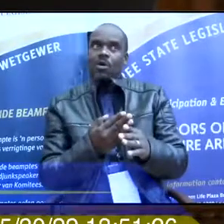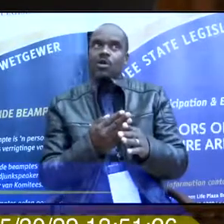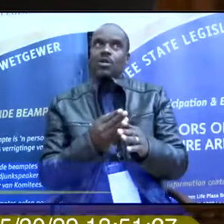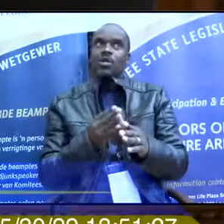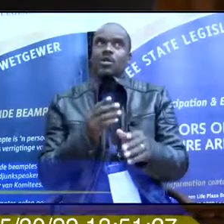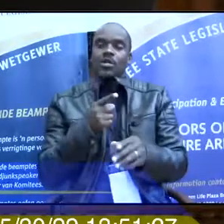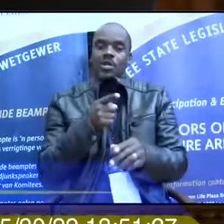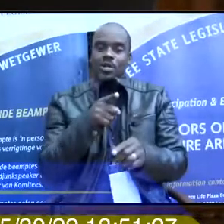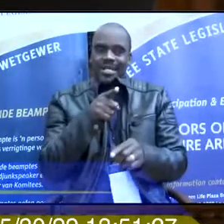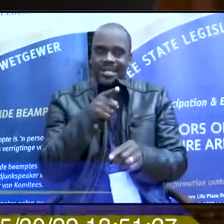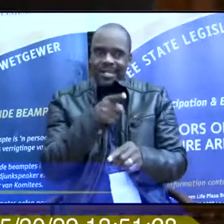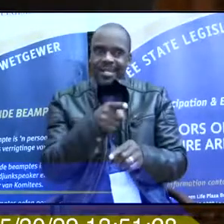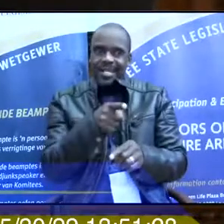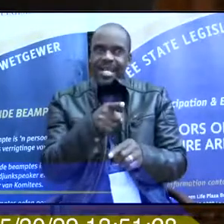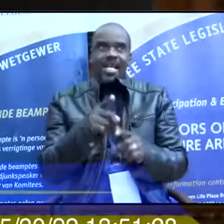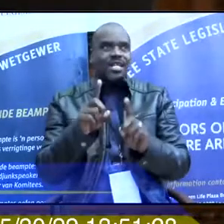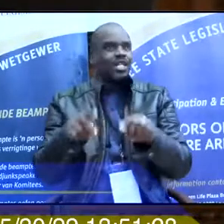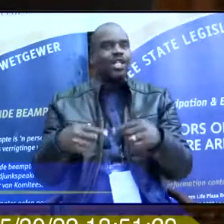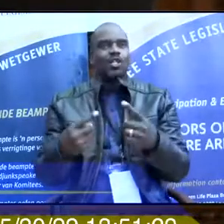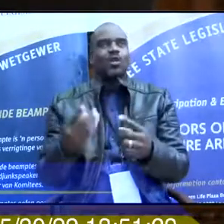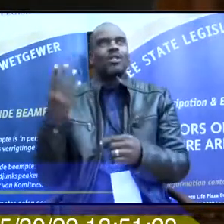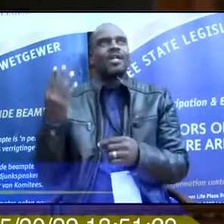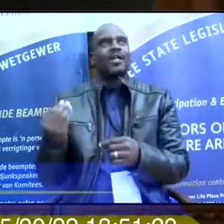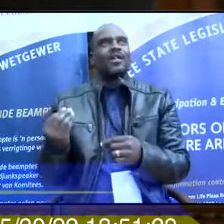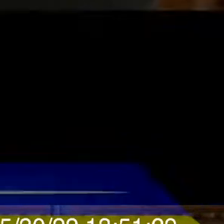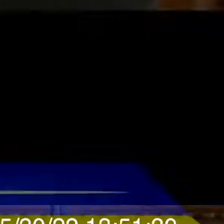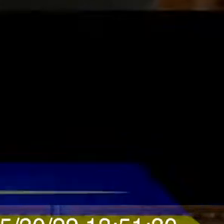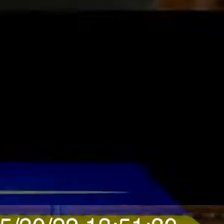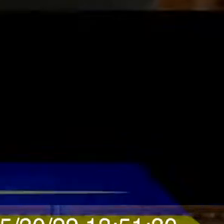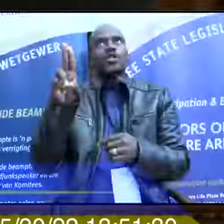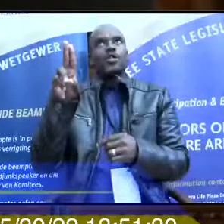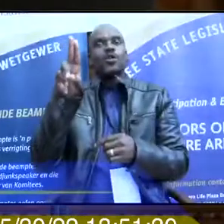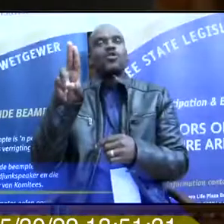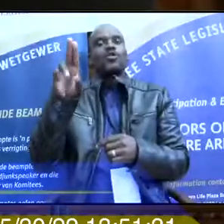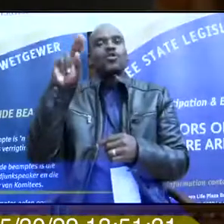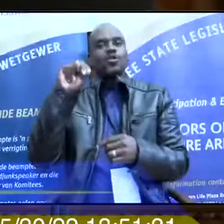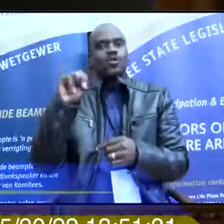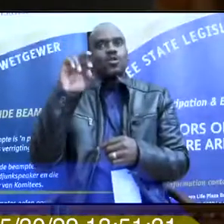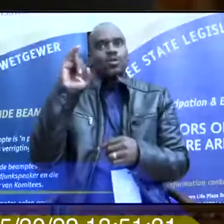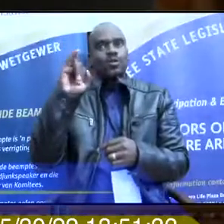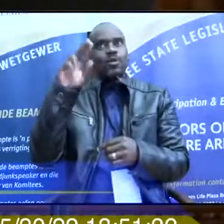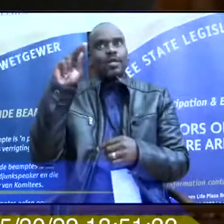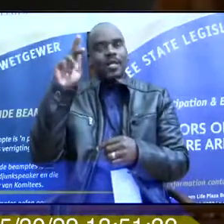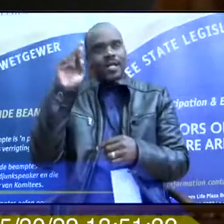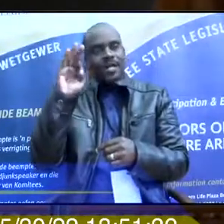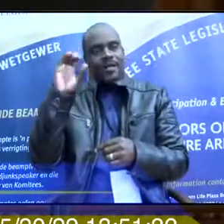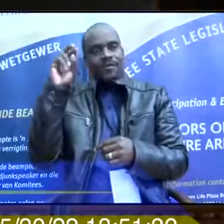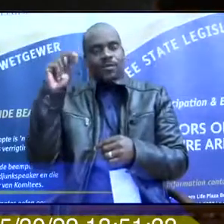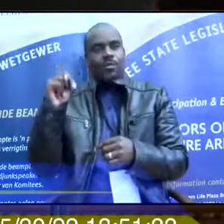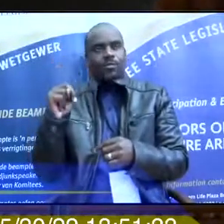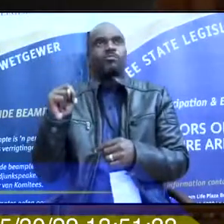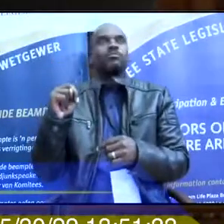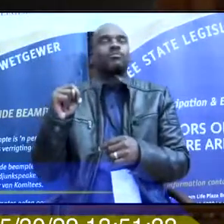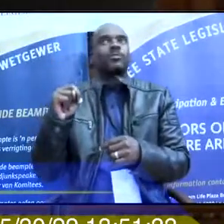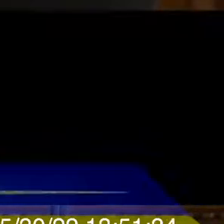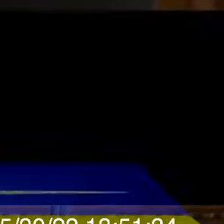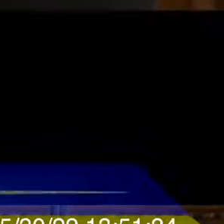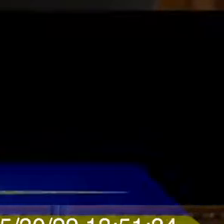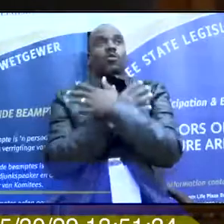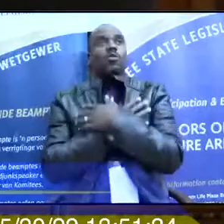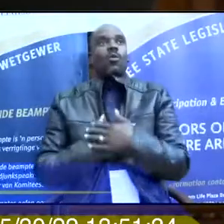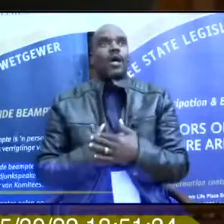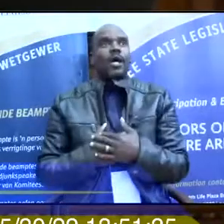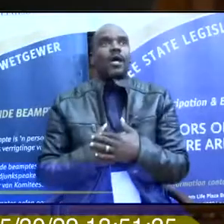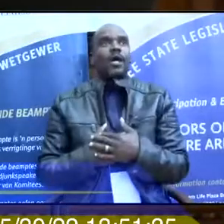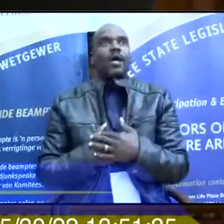that it that they don't even have a uniform to wear you'll see a social media that says traffic officers of